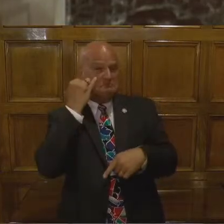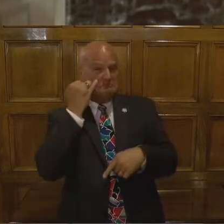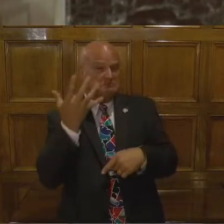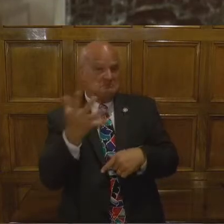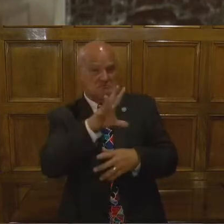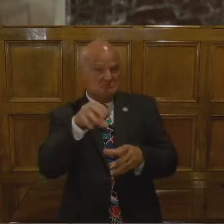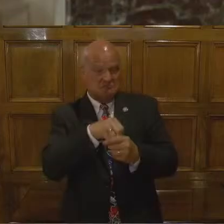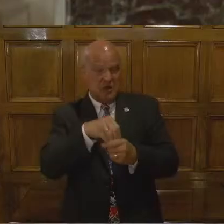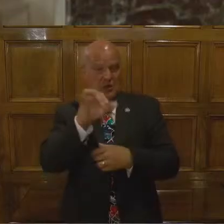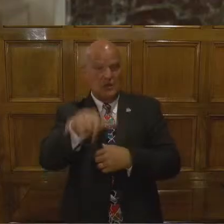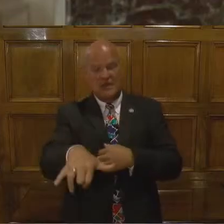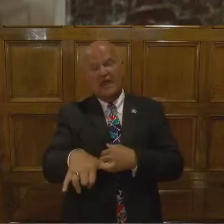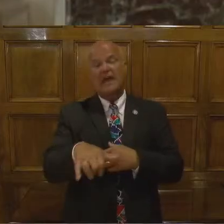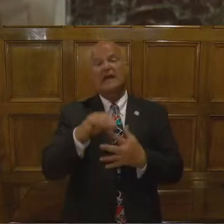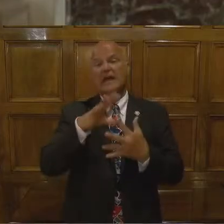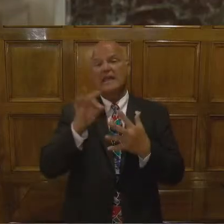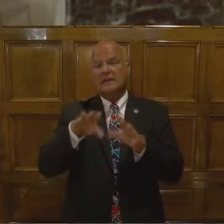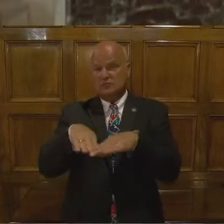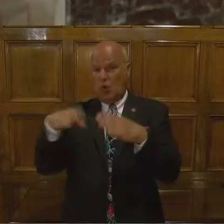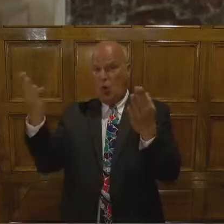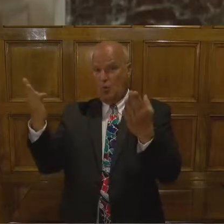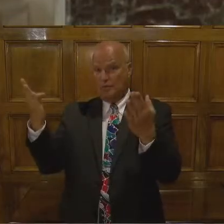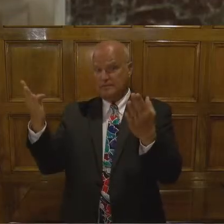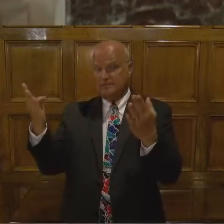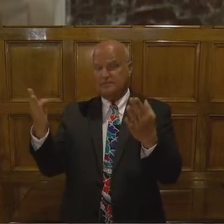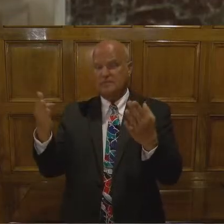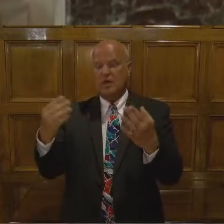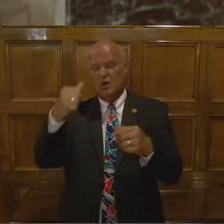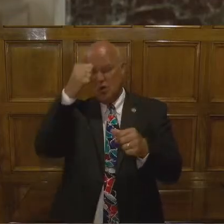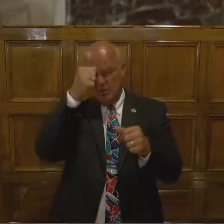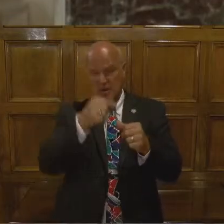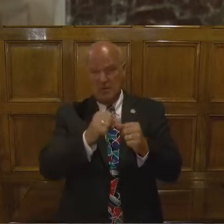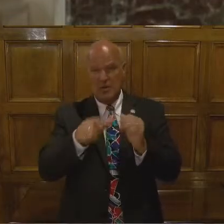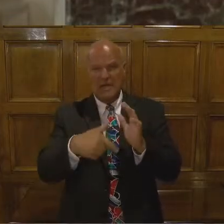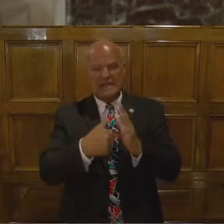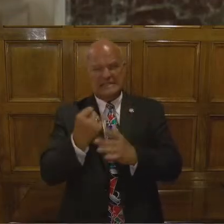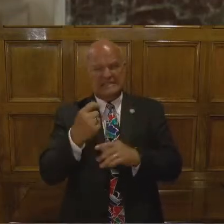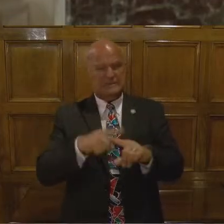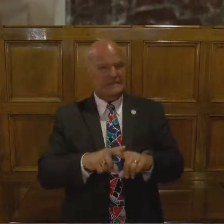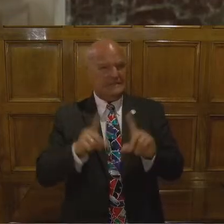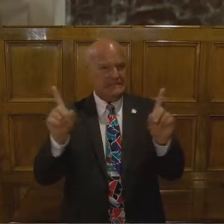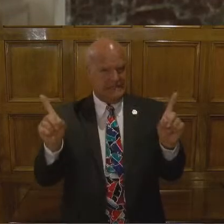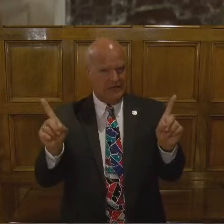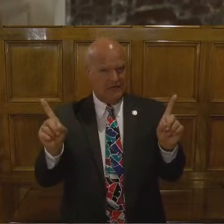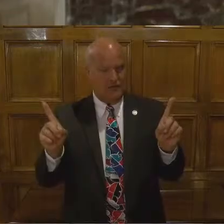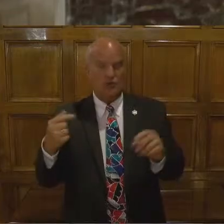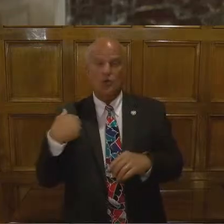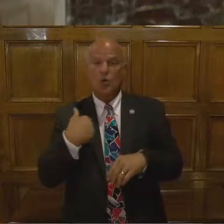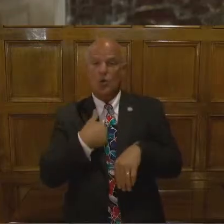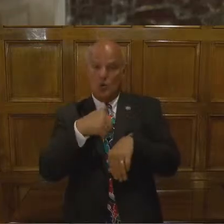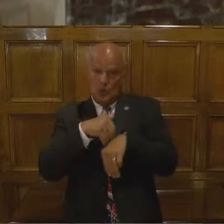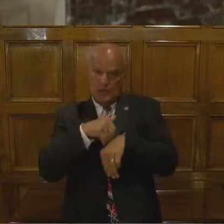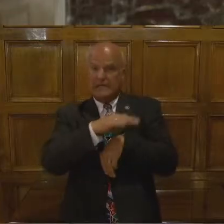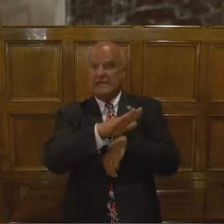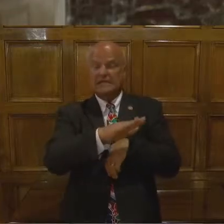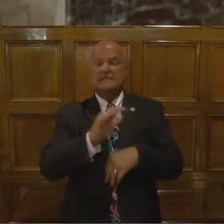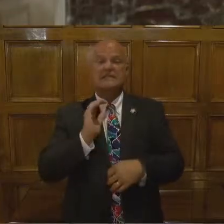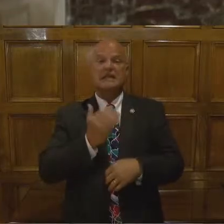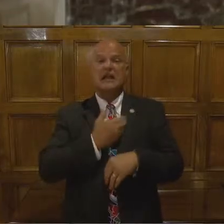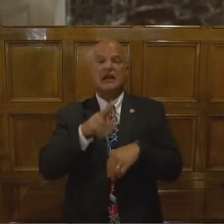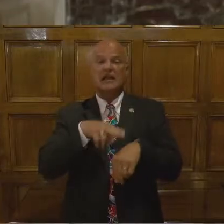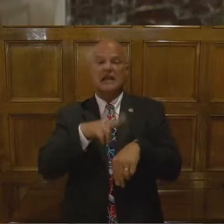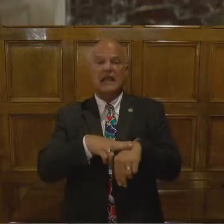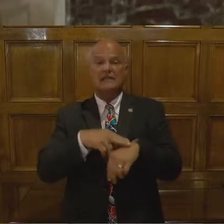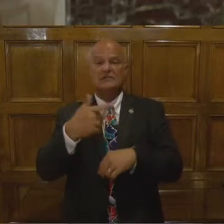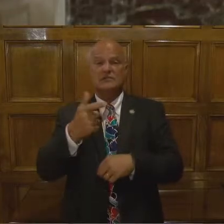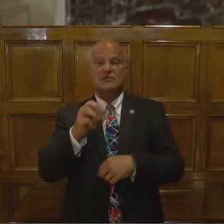might involve, and that option is still open. We have to remember this is a little bit different. We did send our National